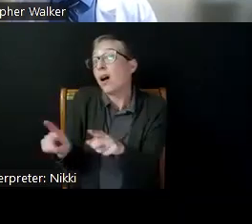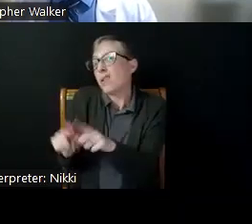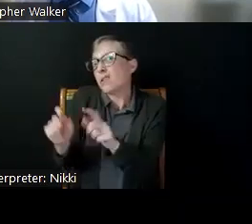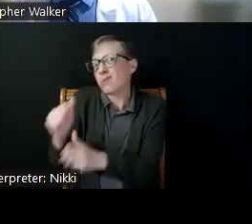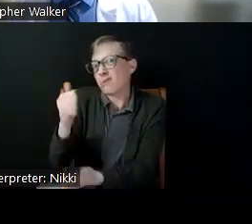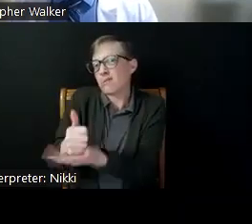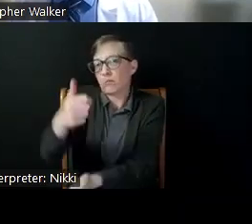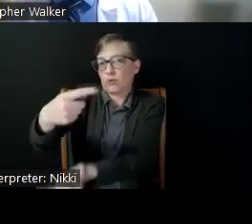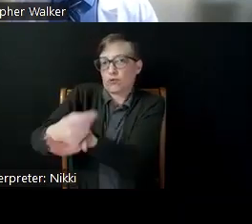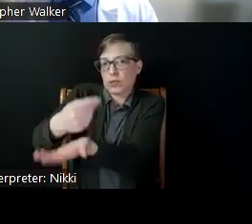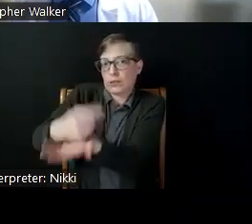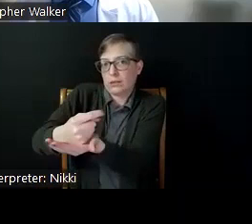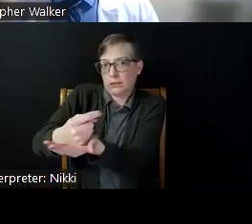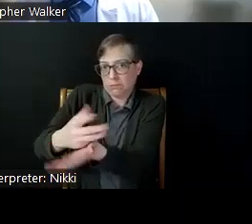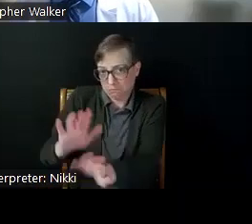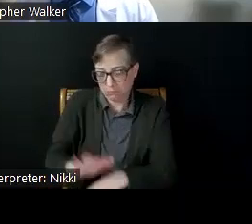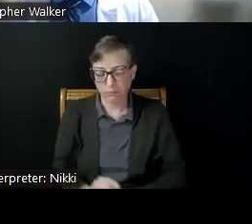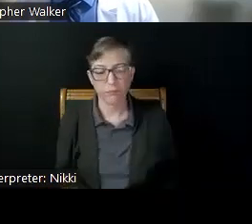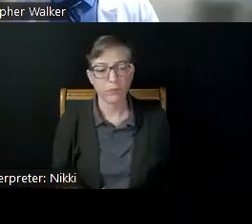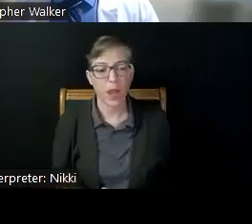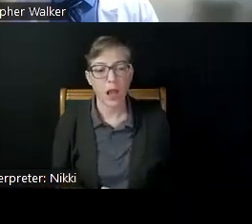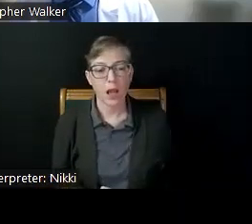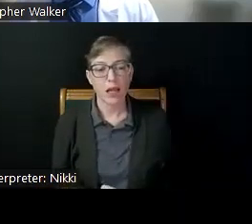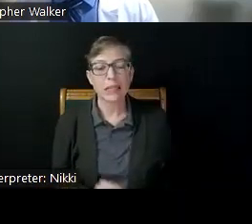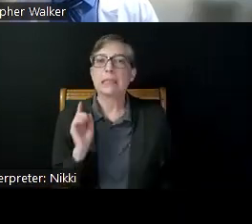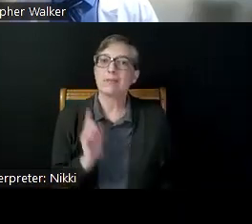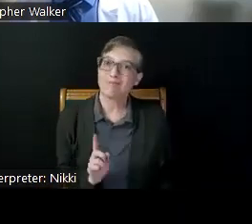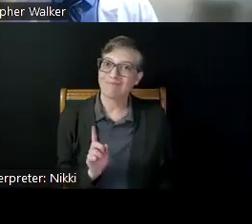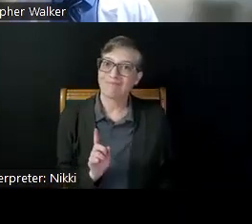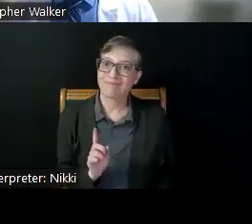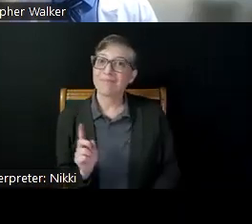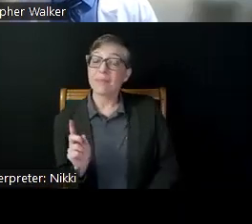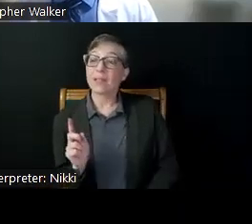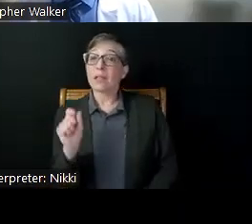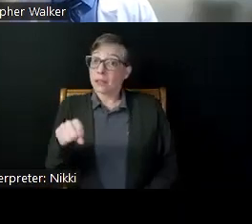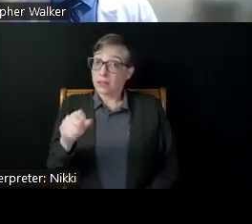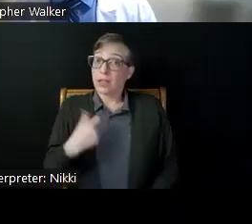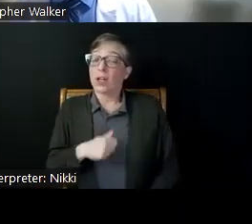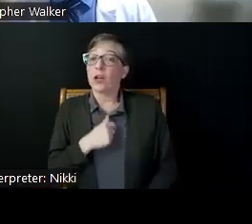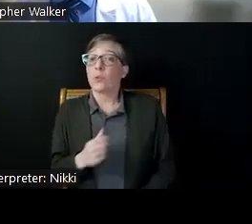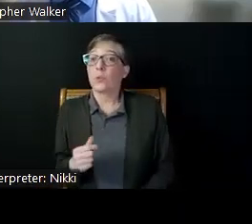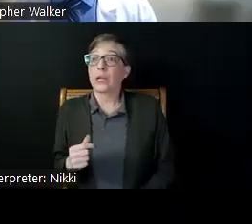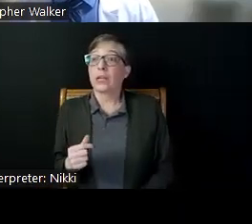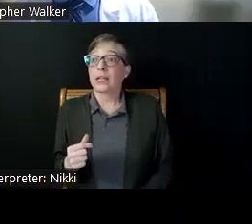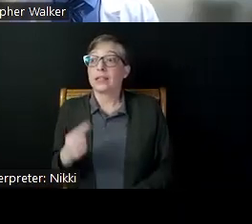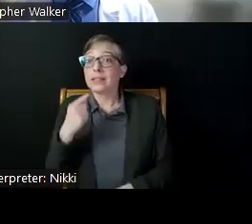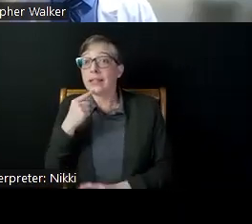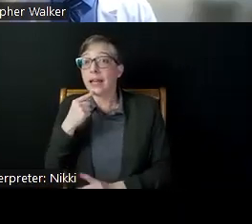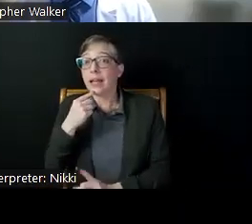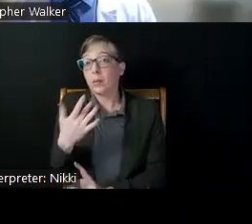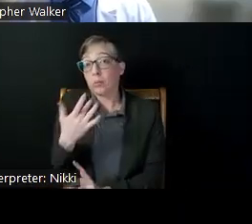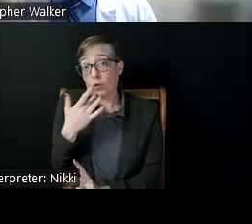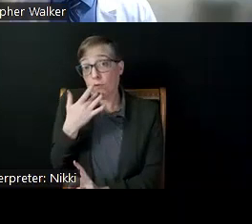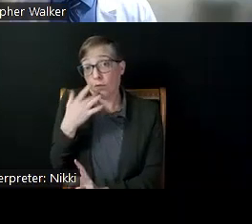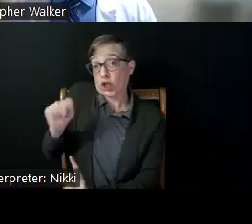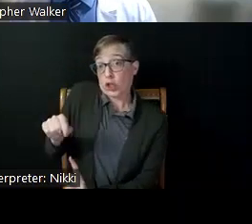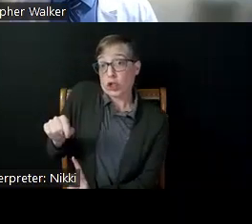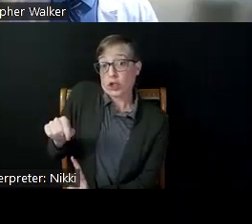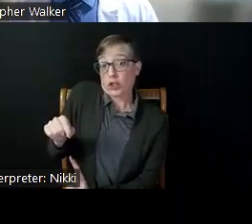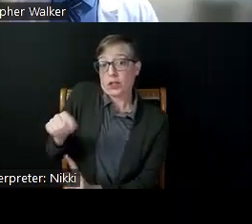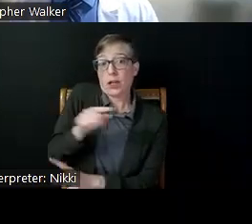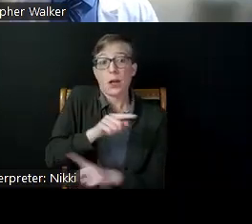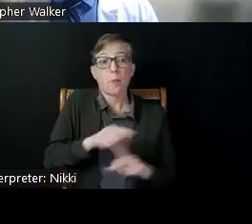cancer. But even though we say that's the preferred test, the best test is the test that actually gets